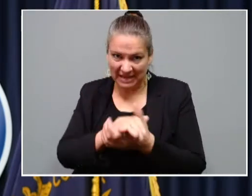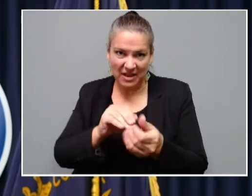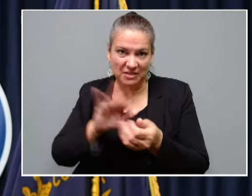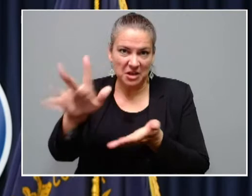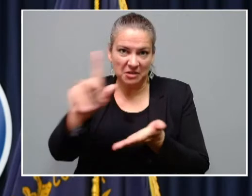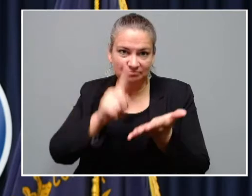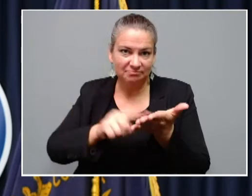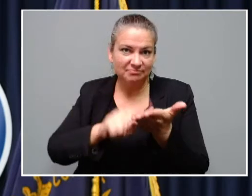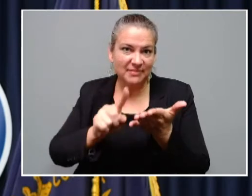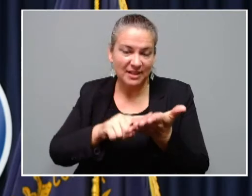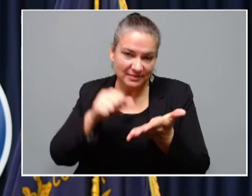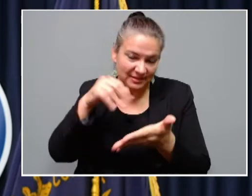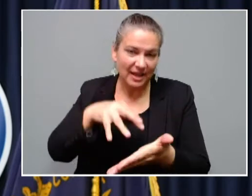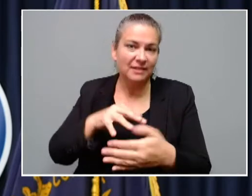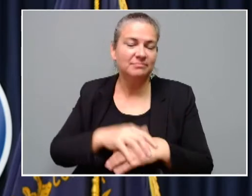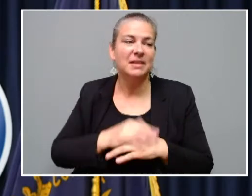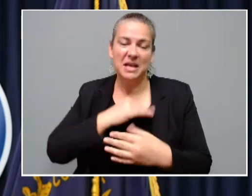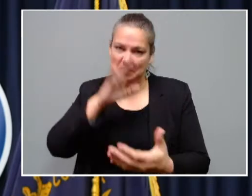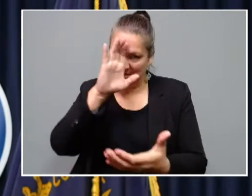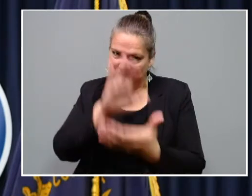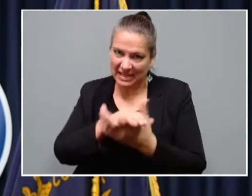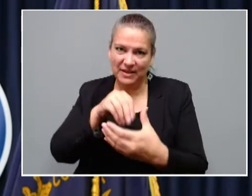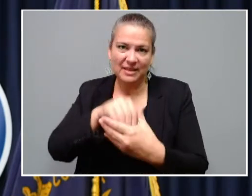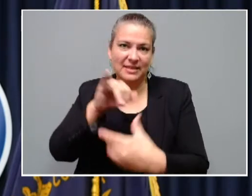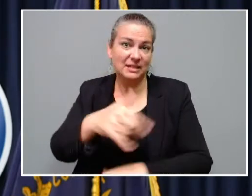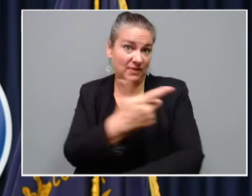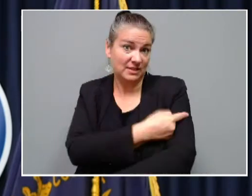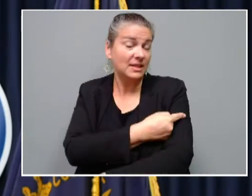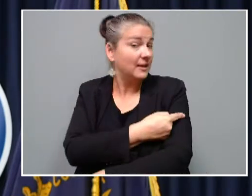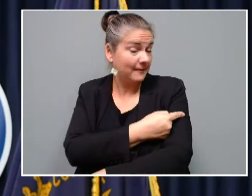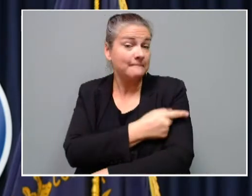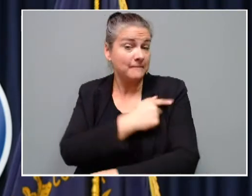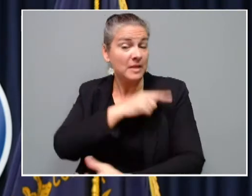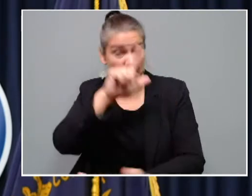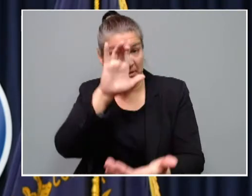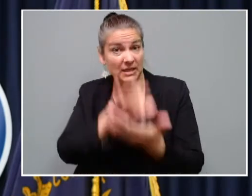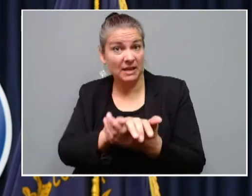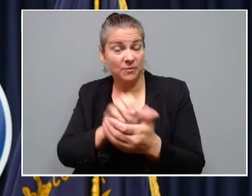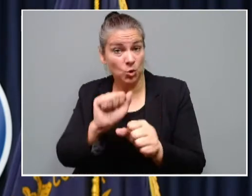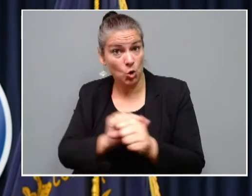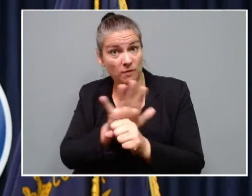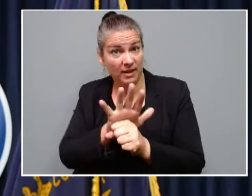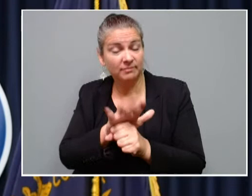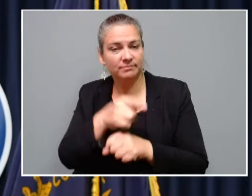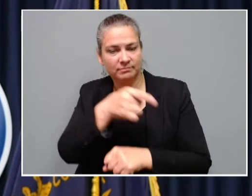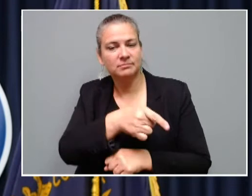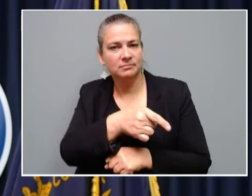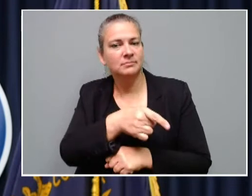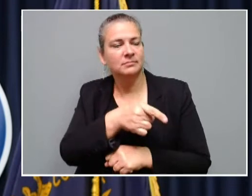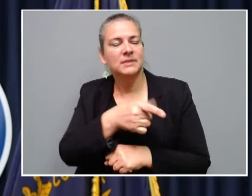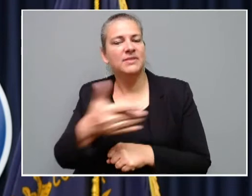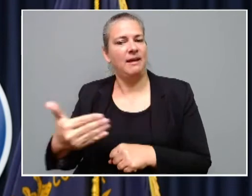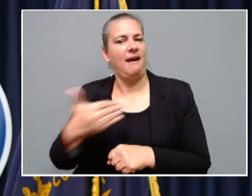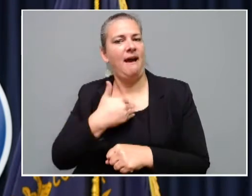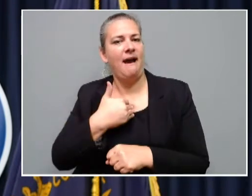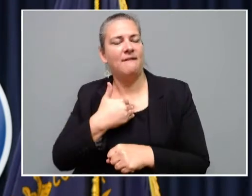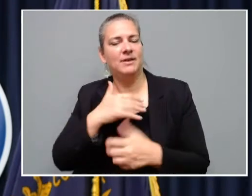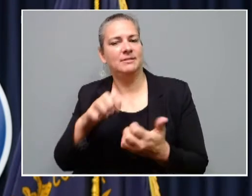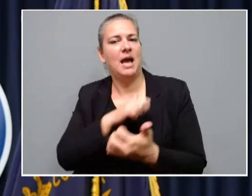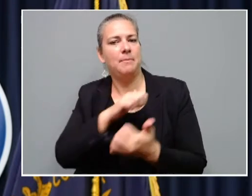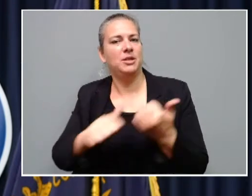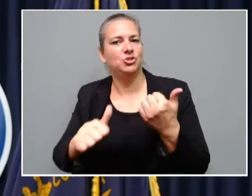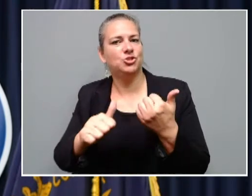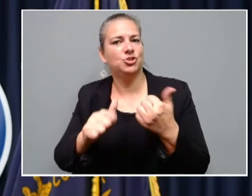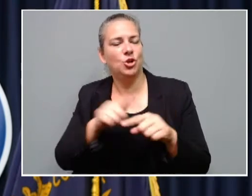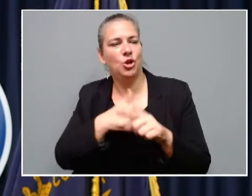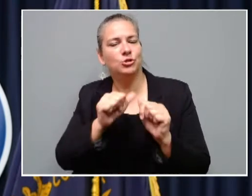vaccine, and I very much believe that COVID has implications and damage that we